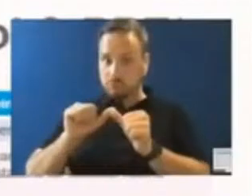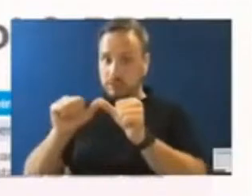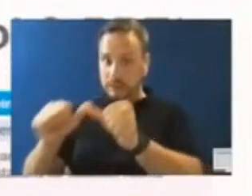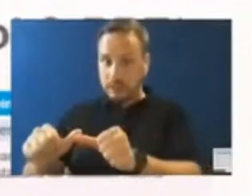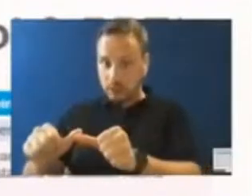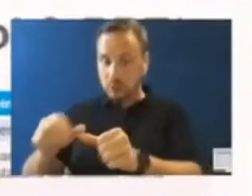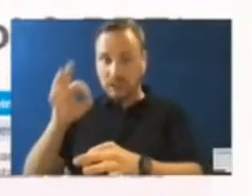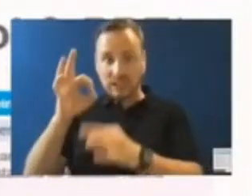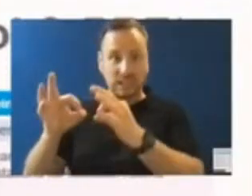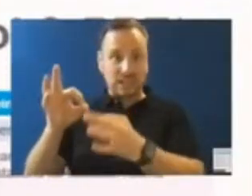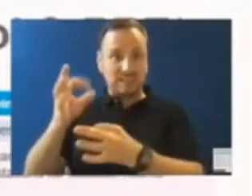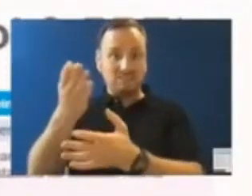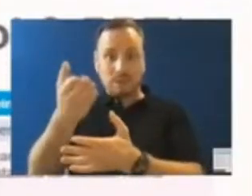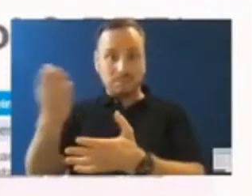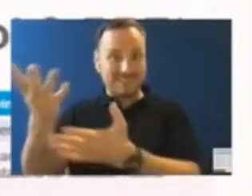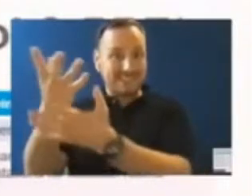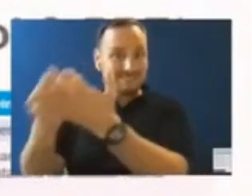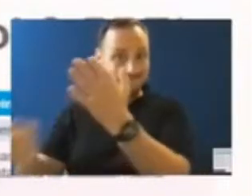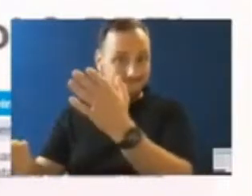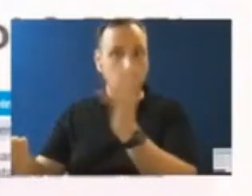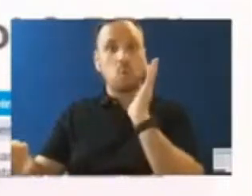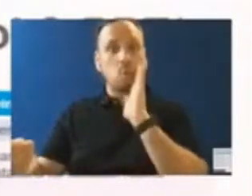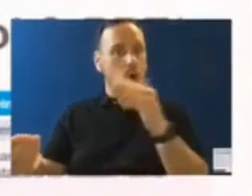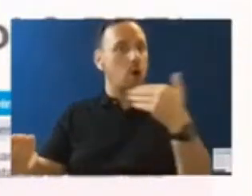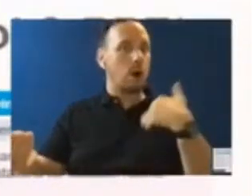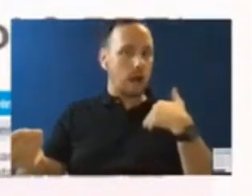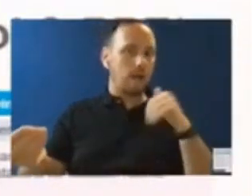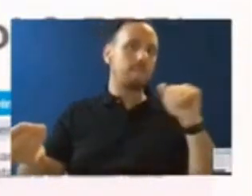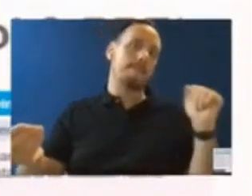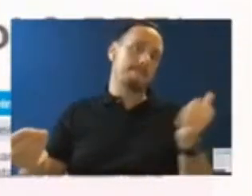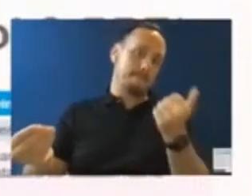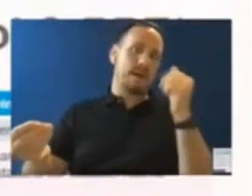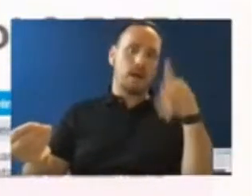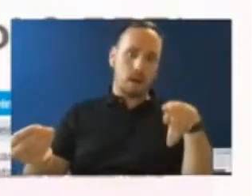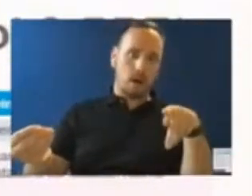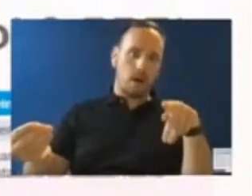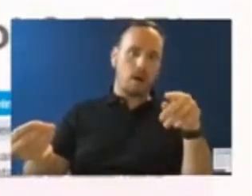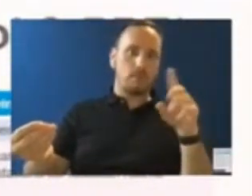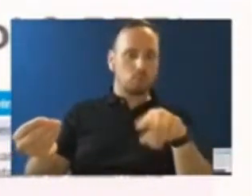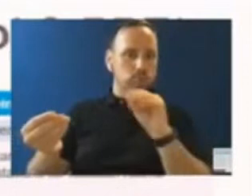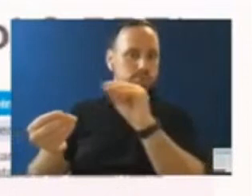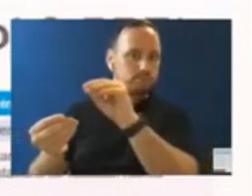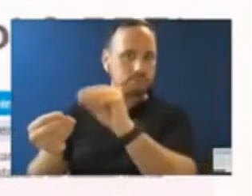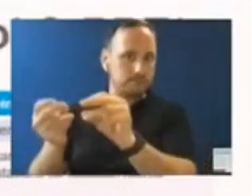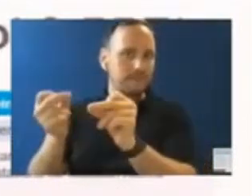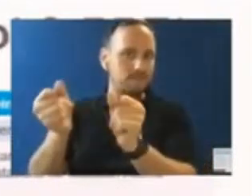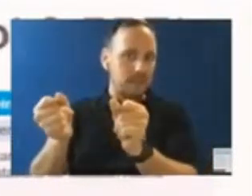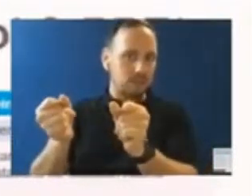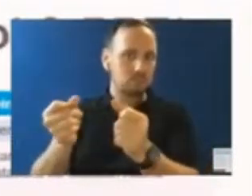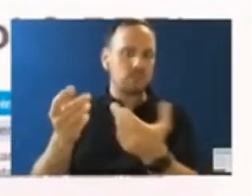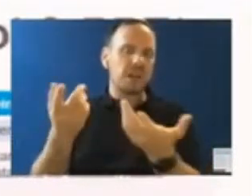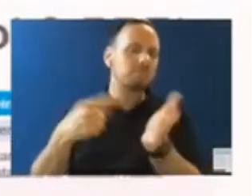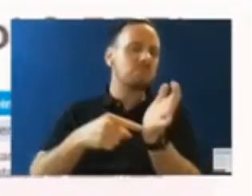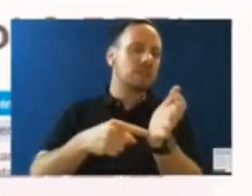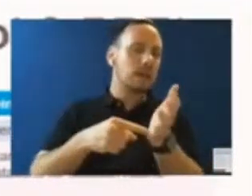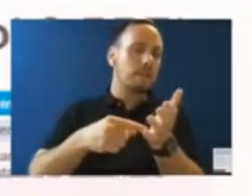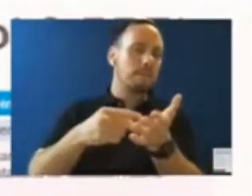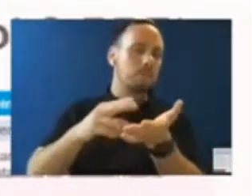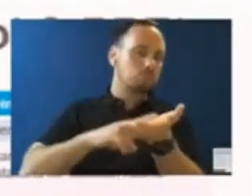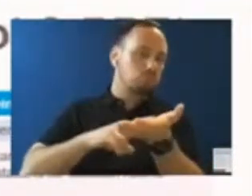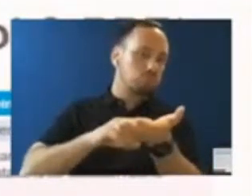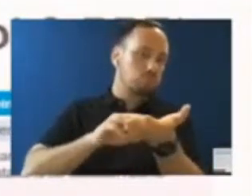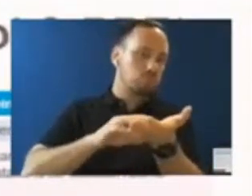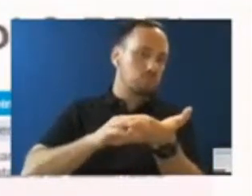in time that we do not run out, for instance, for hand soap. So let's look at the first column on the left, if you will, provided for staff and